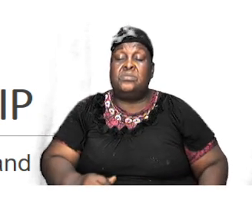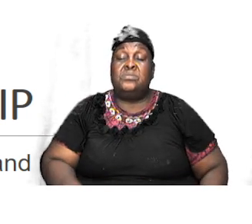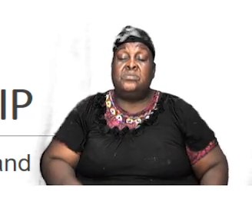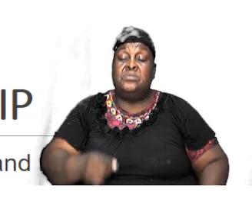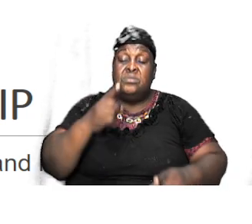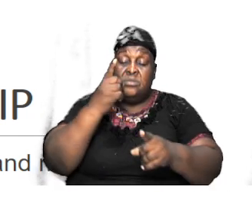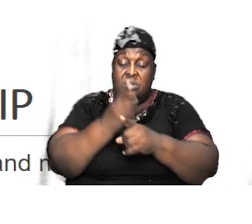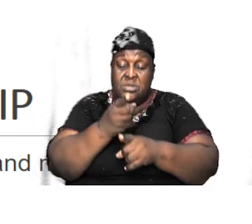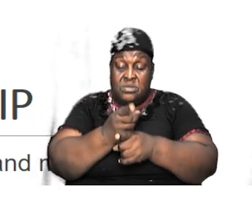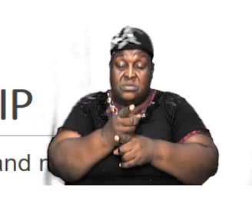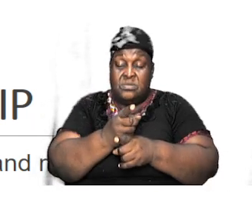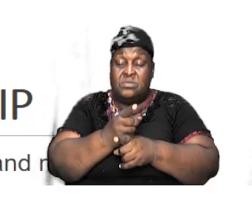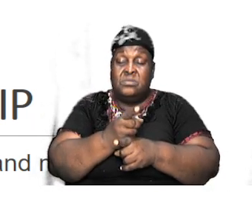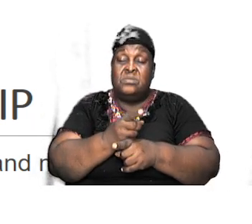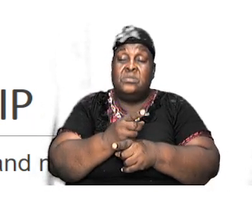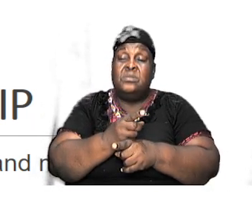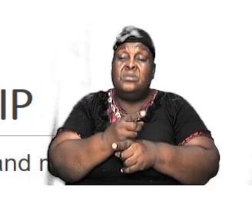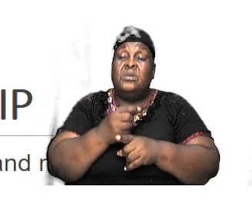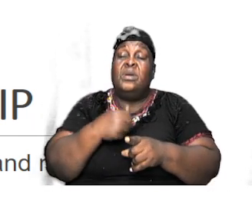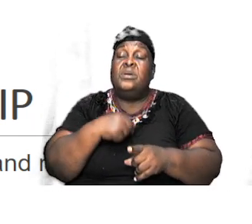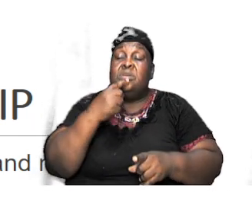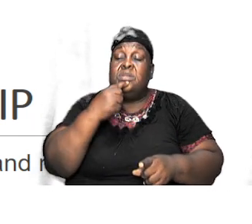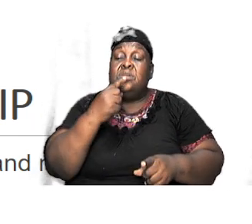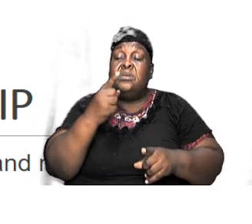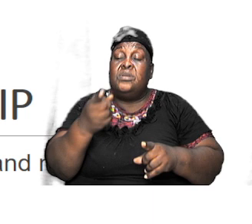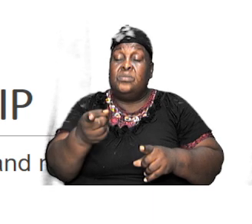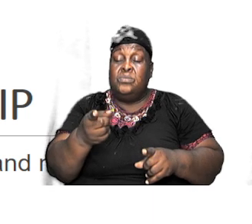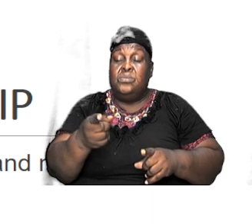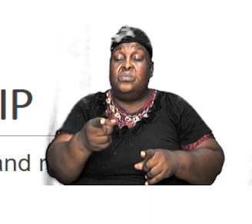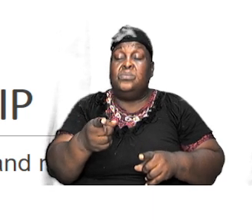responded by saying,